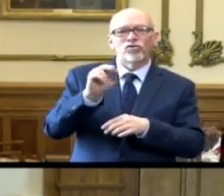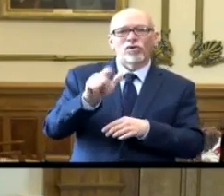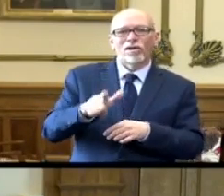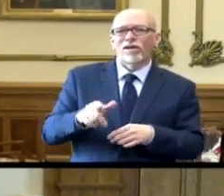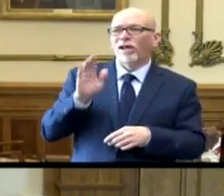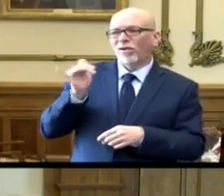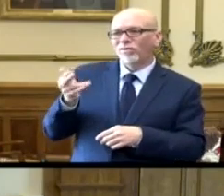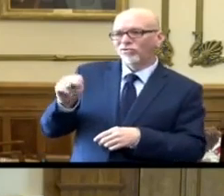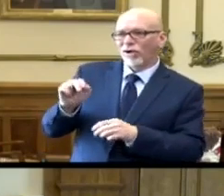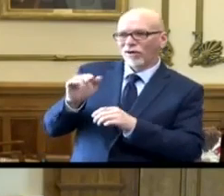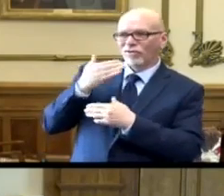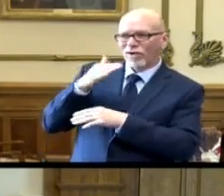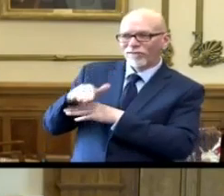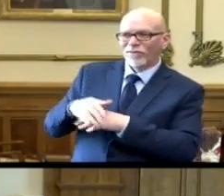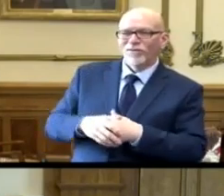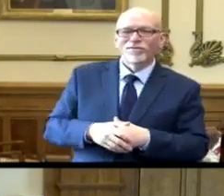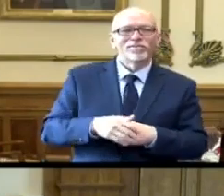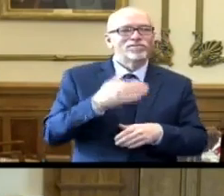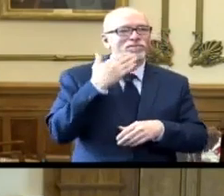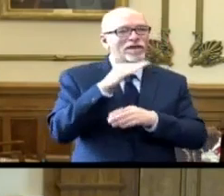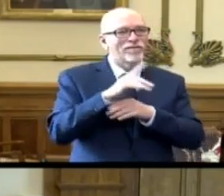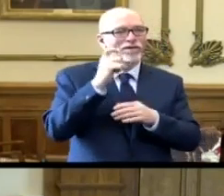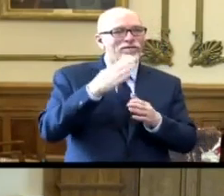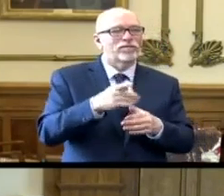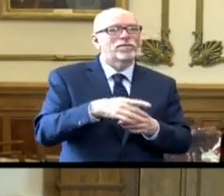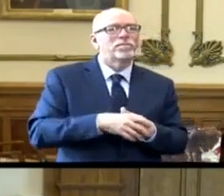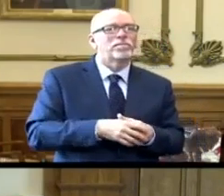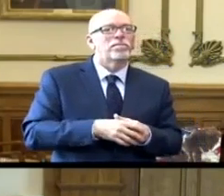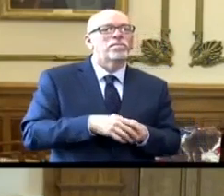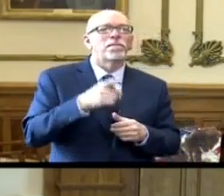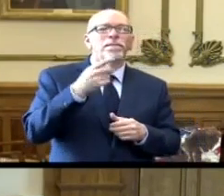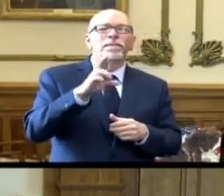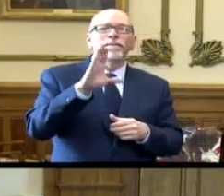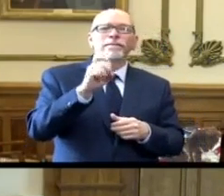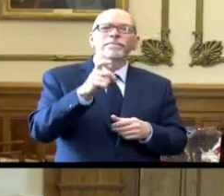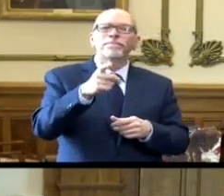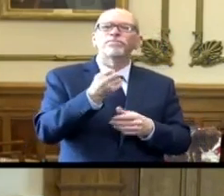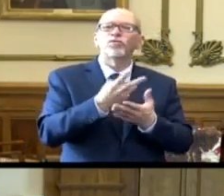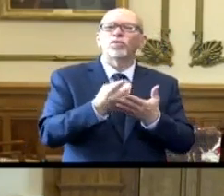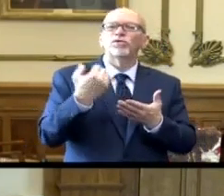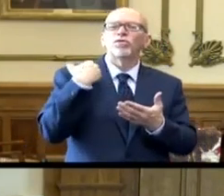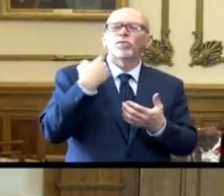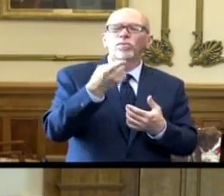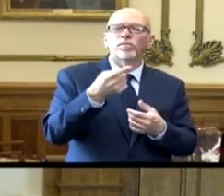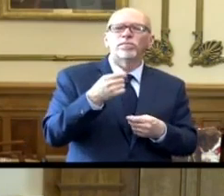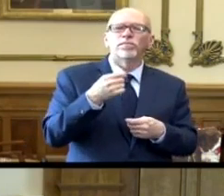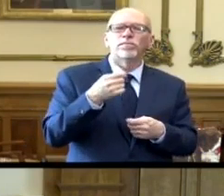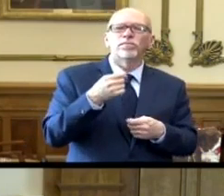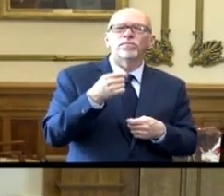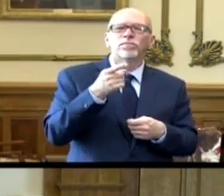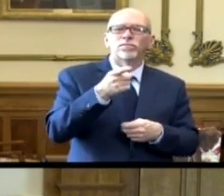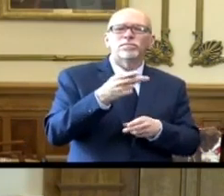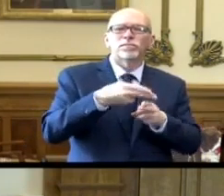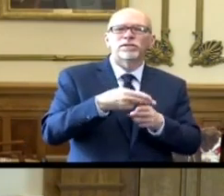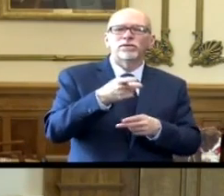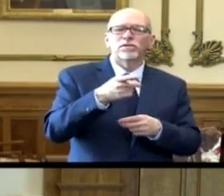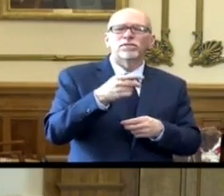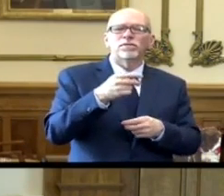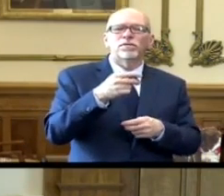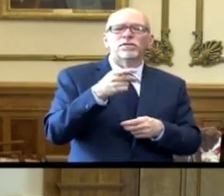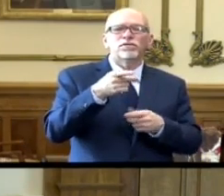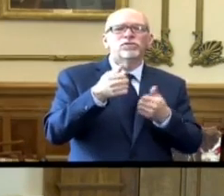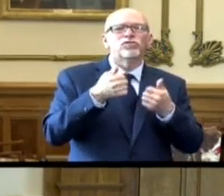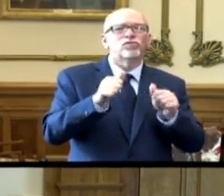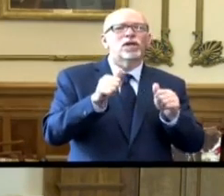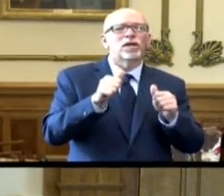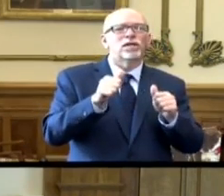Hello, John. Good afternoon. Good afternoon, Governor. Dr. Box, a few weeks ago, you mentioned that you would be